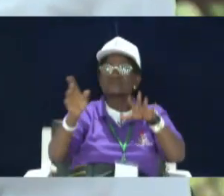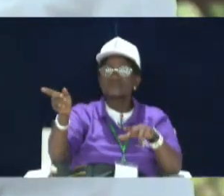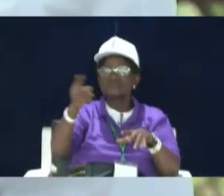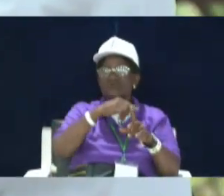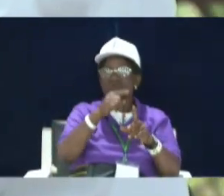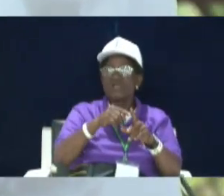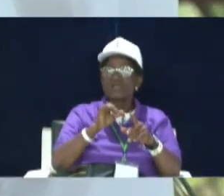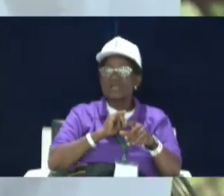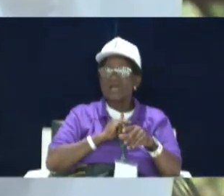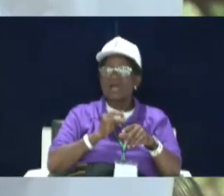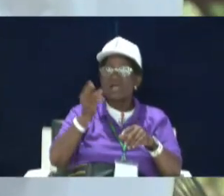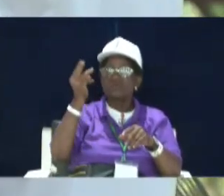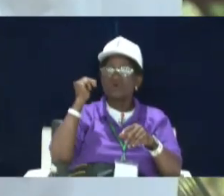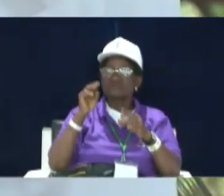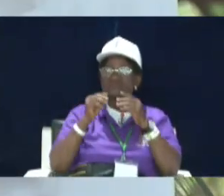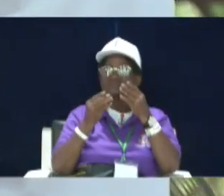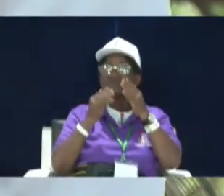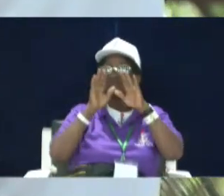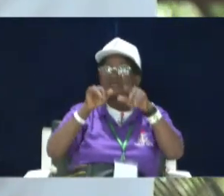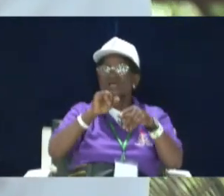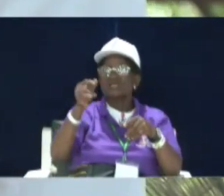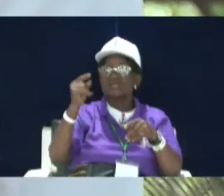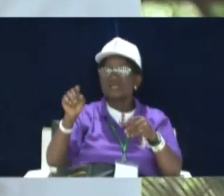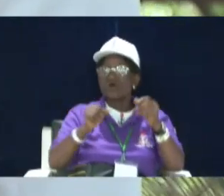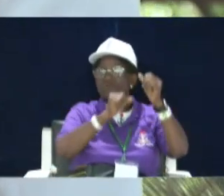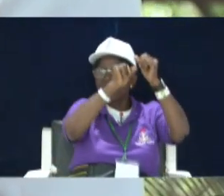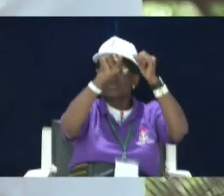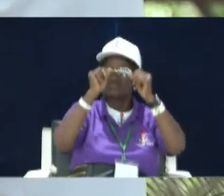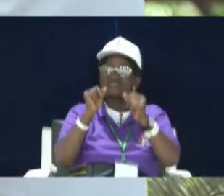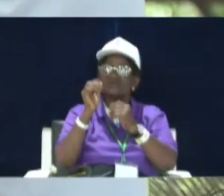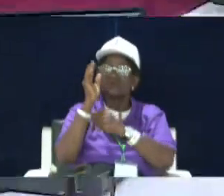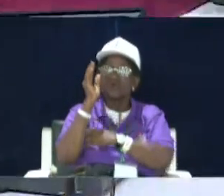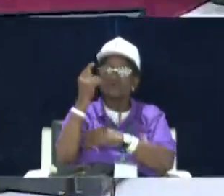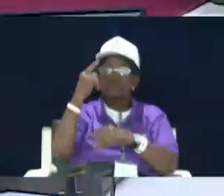While I was thanking the Almighty God for this